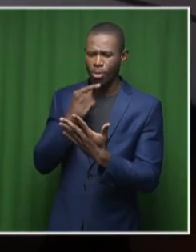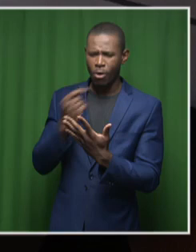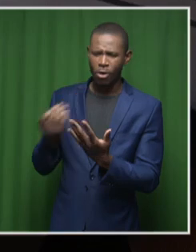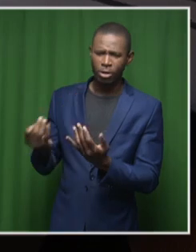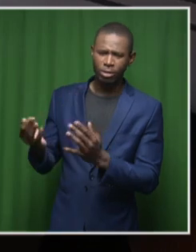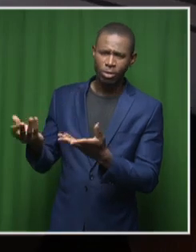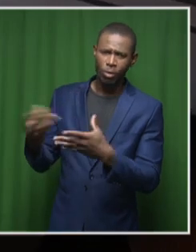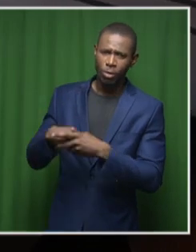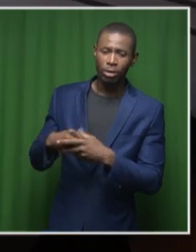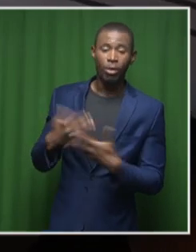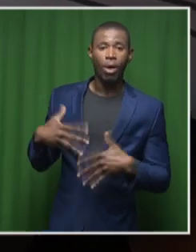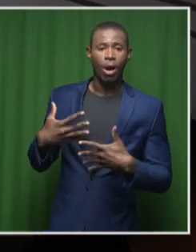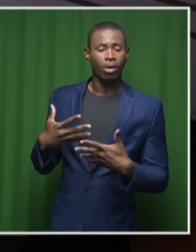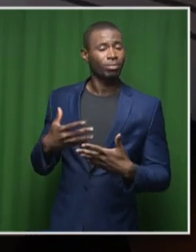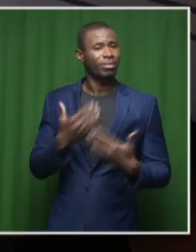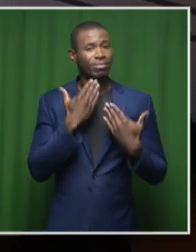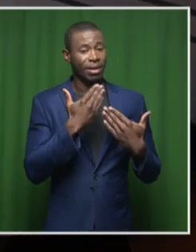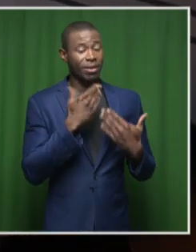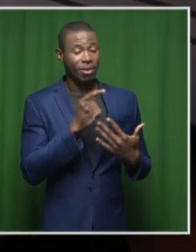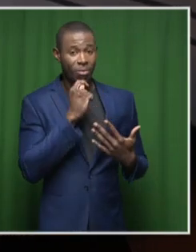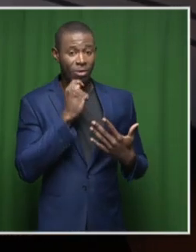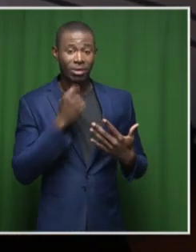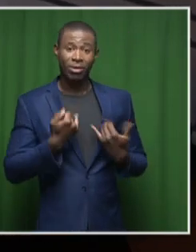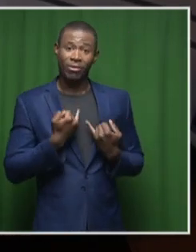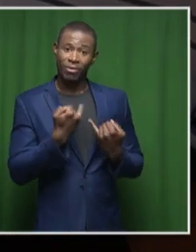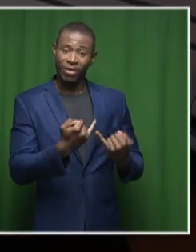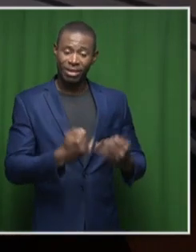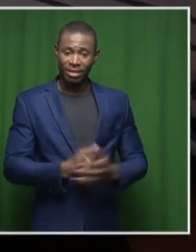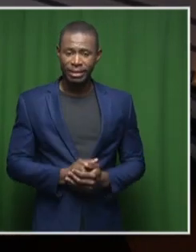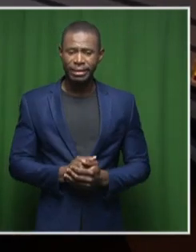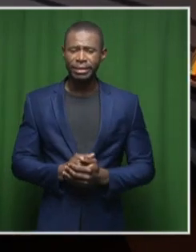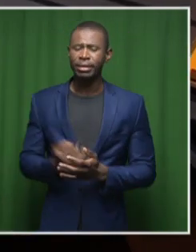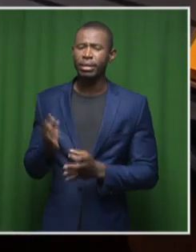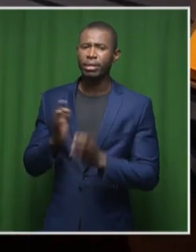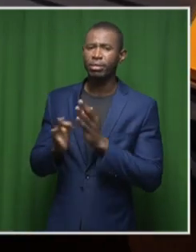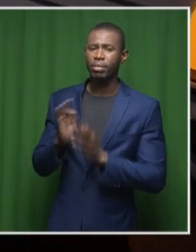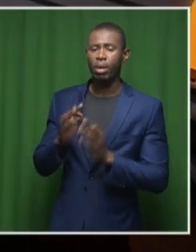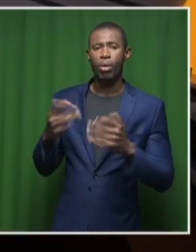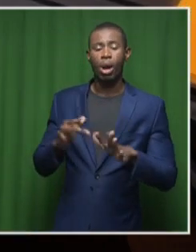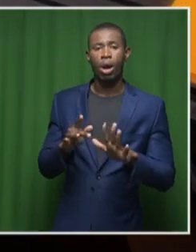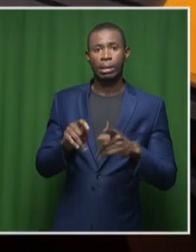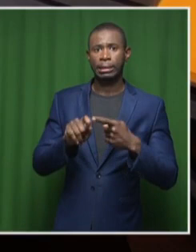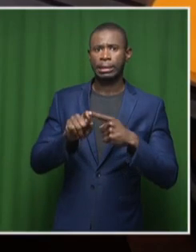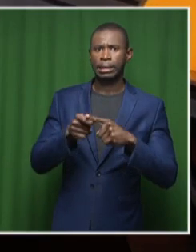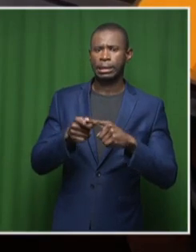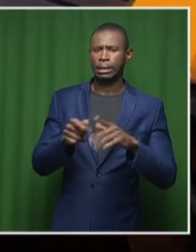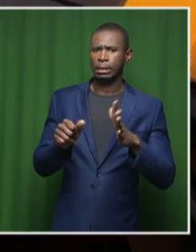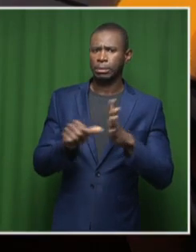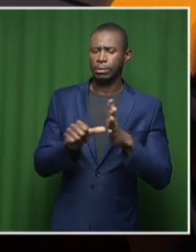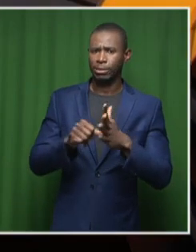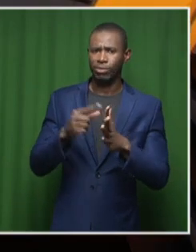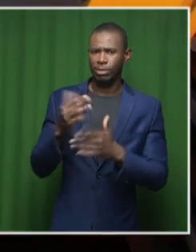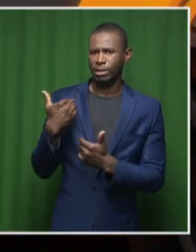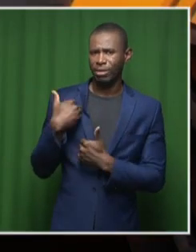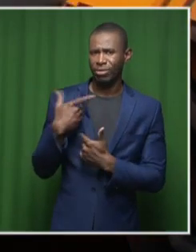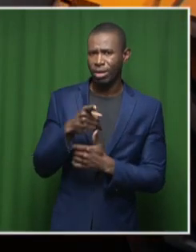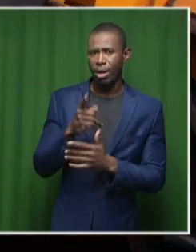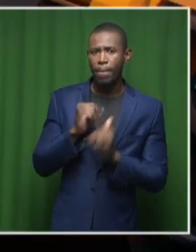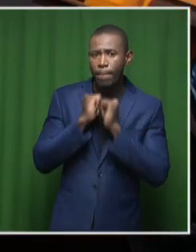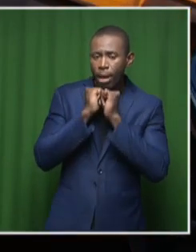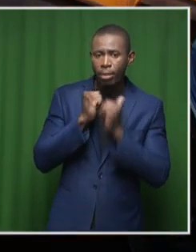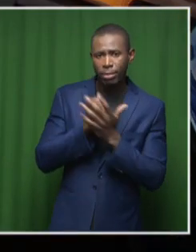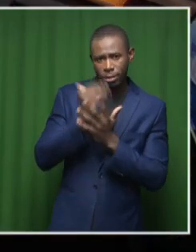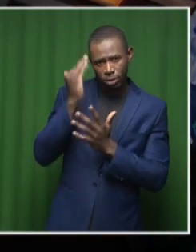it's an absolute pleasure. Now, provide an overview of the key safety features of TikTok that parents should be cognizant of. Okay, I'll